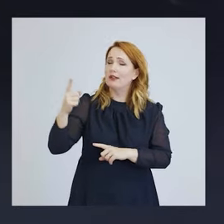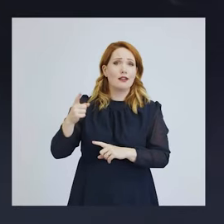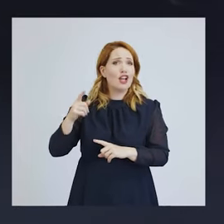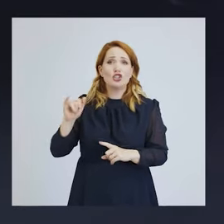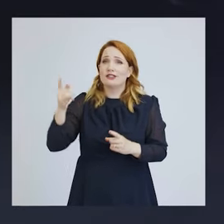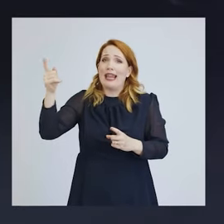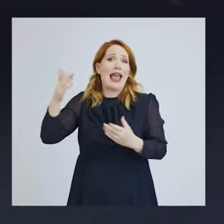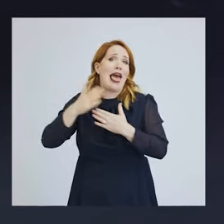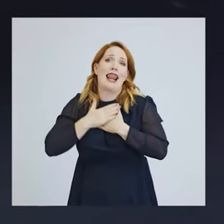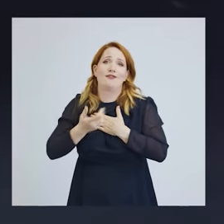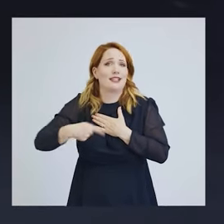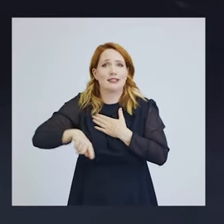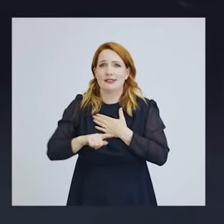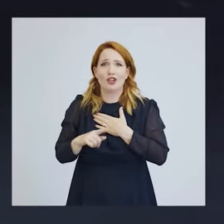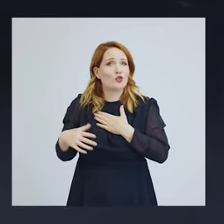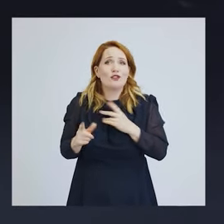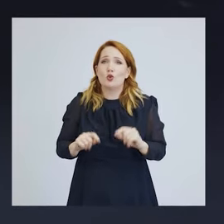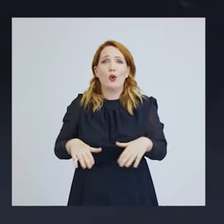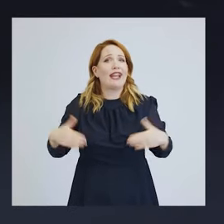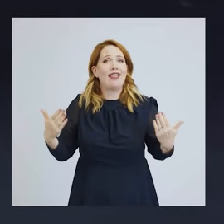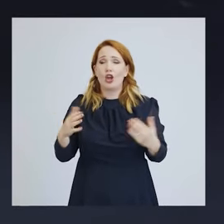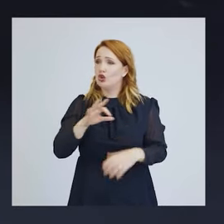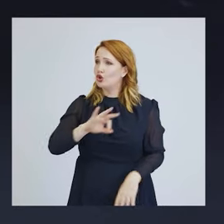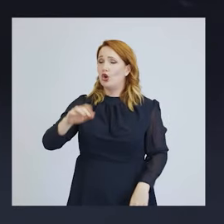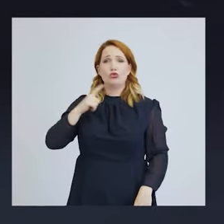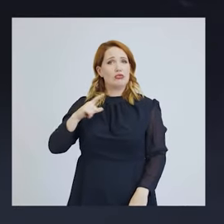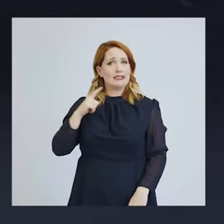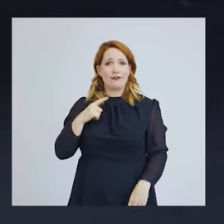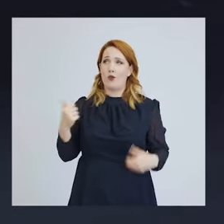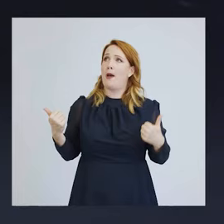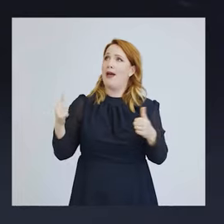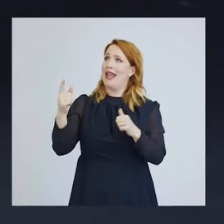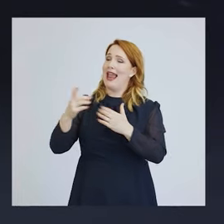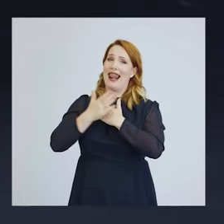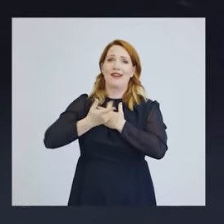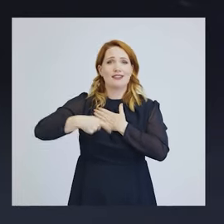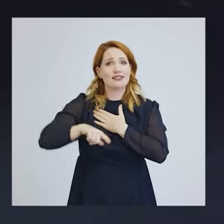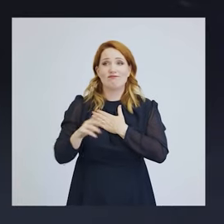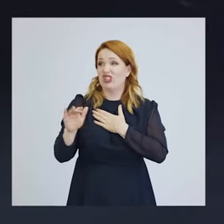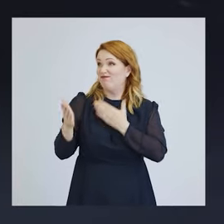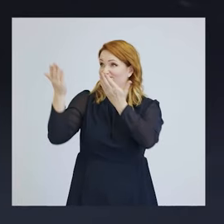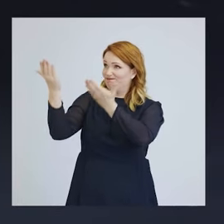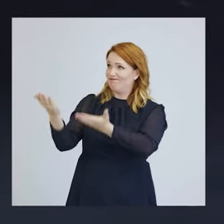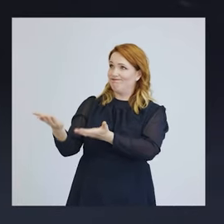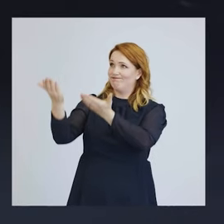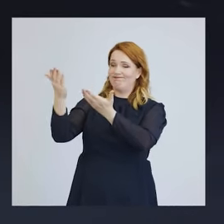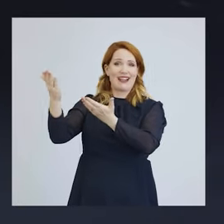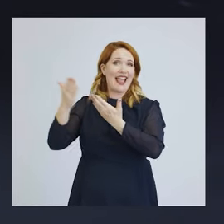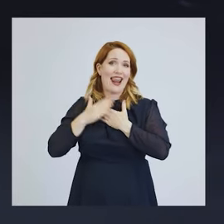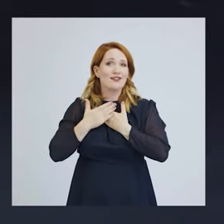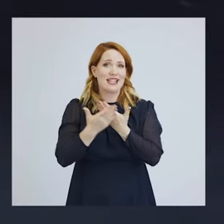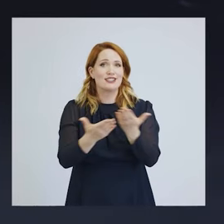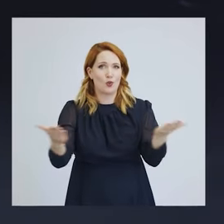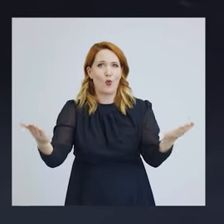It's that he loves us because he loves us because he loves us. There's no rhythm or rhyme or reason to exactly why he loves us. He